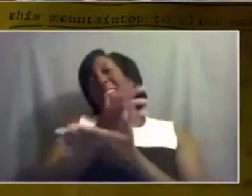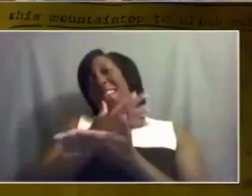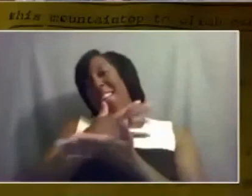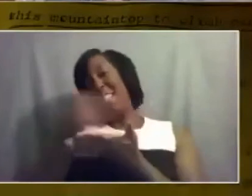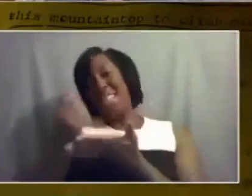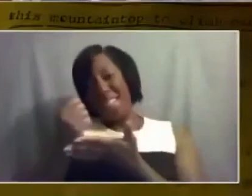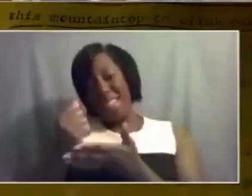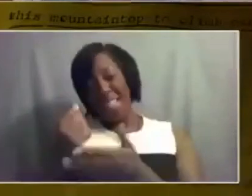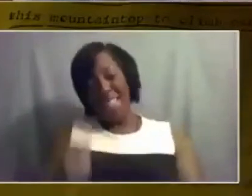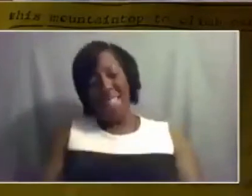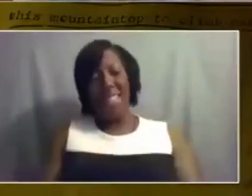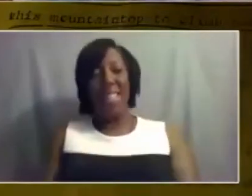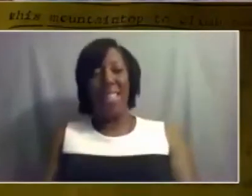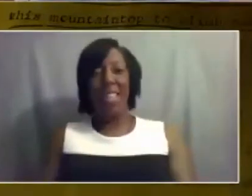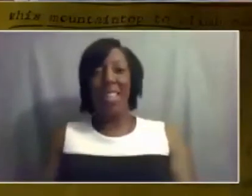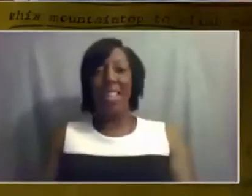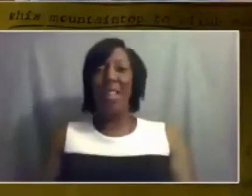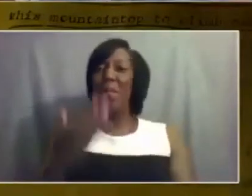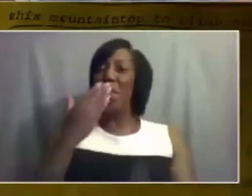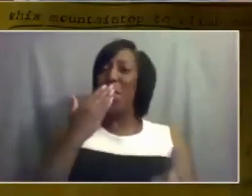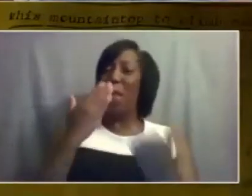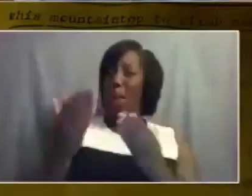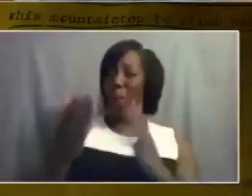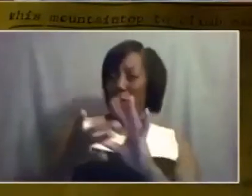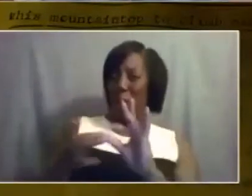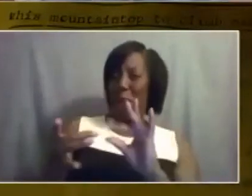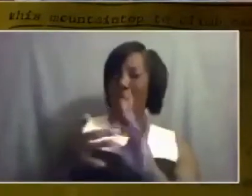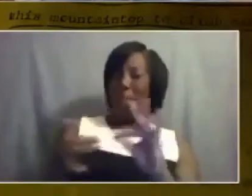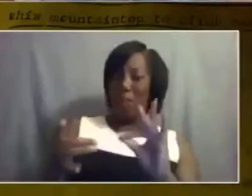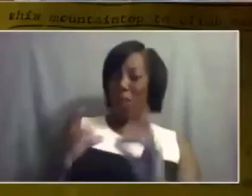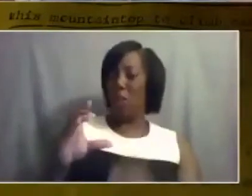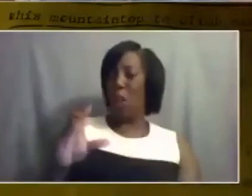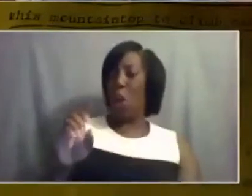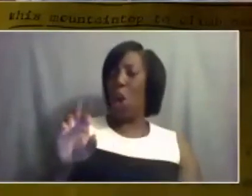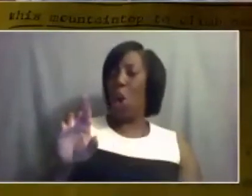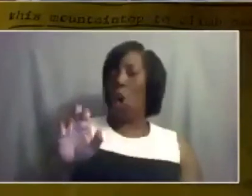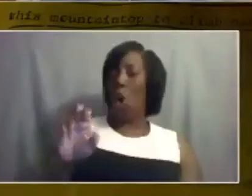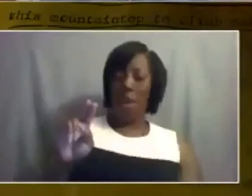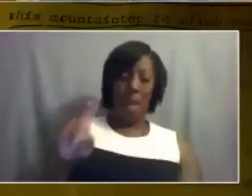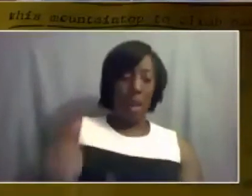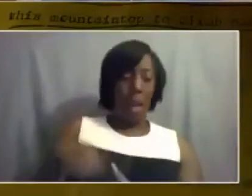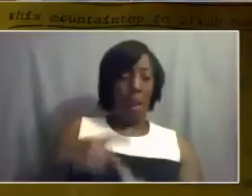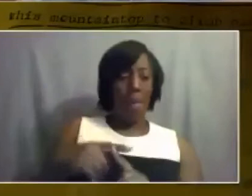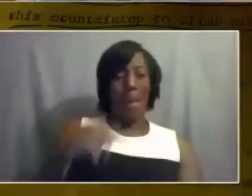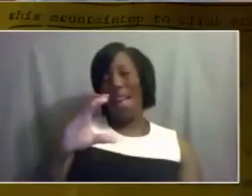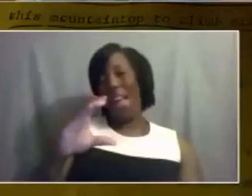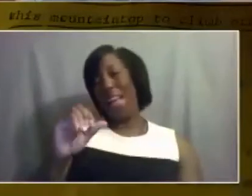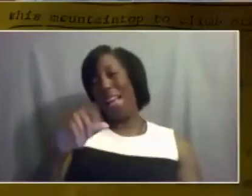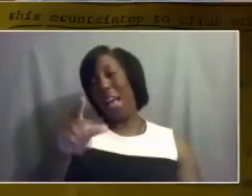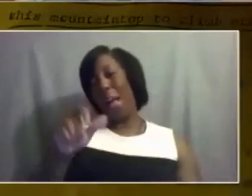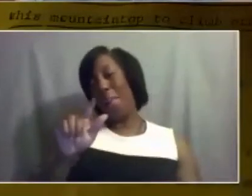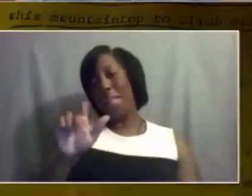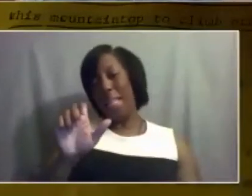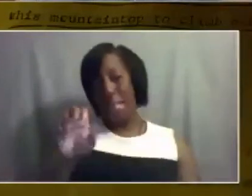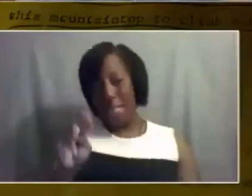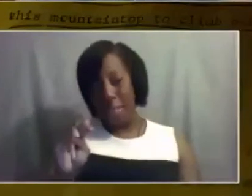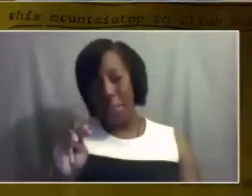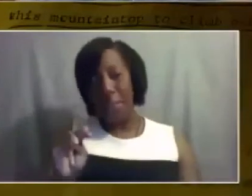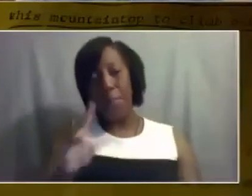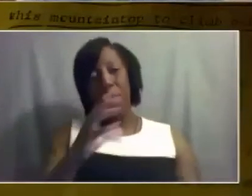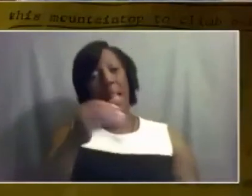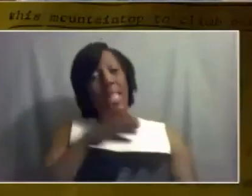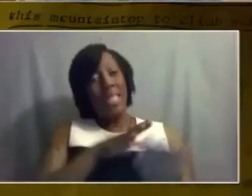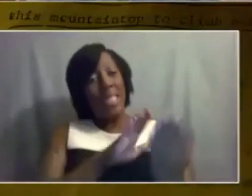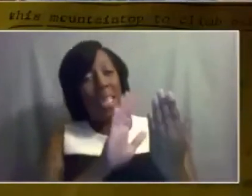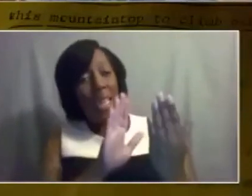I'm happy, Corrine, you brought up this question of capitalism, which came up implicitly before, but, you know, dealing with and confronting the